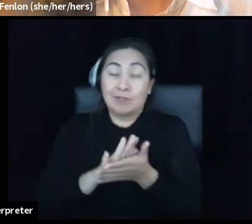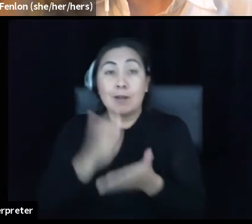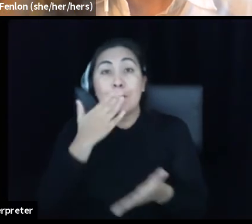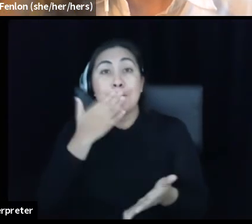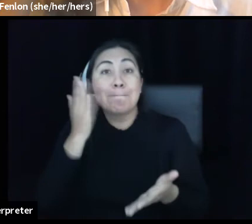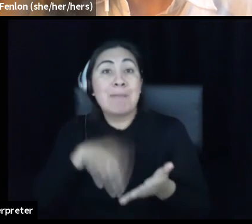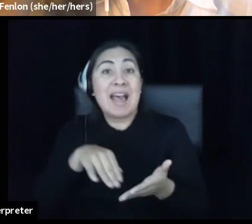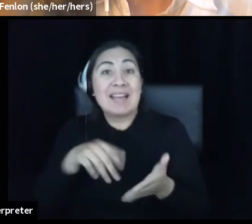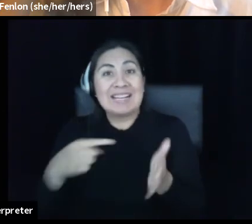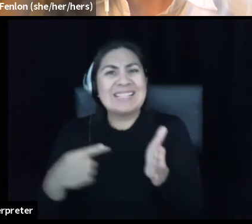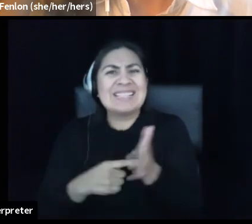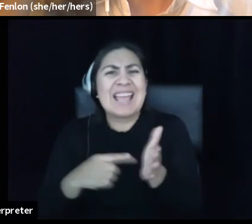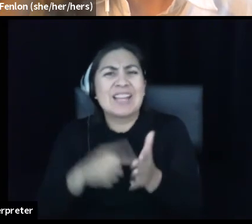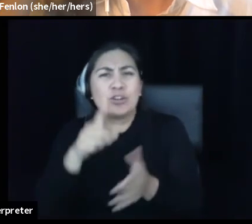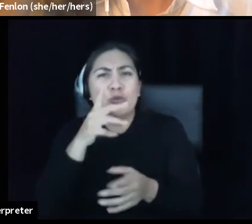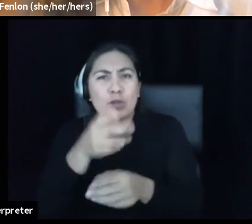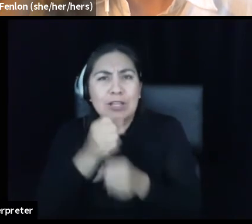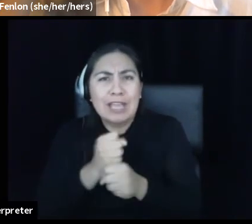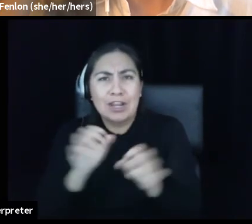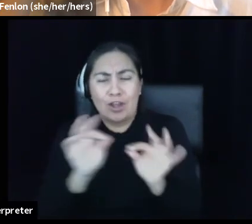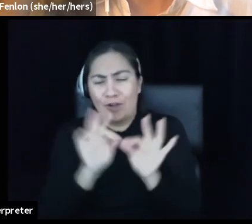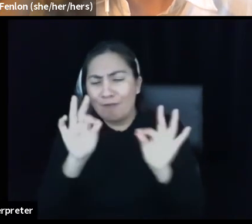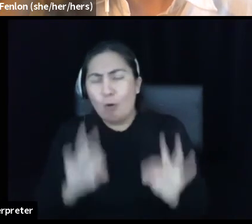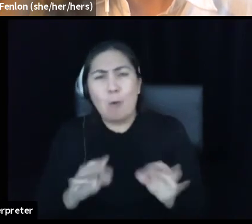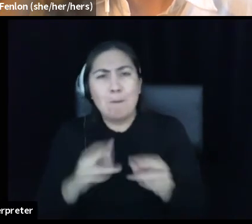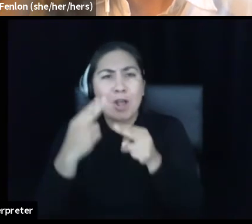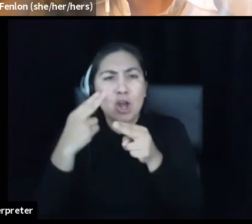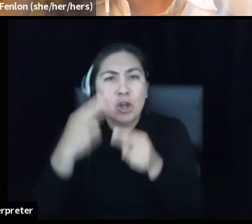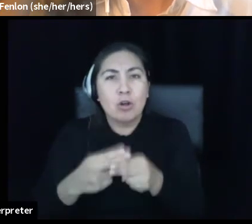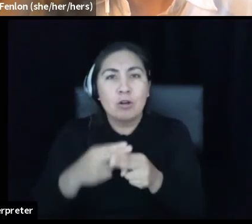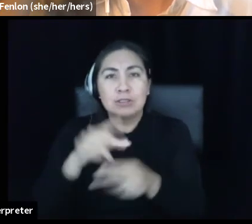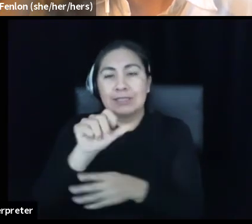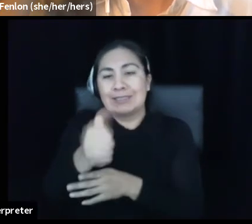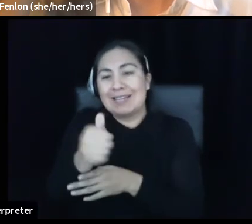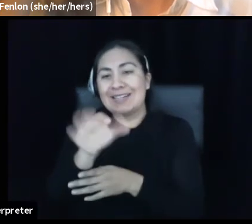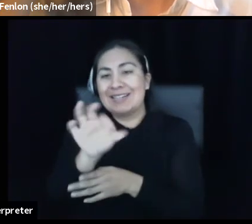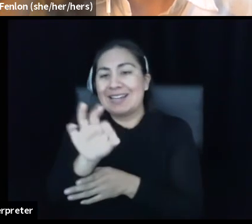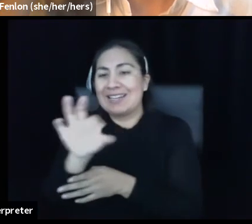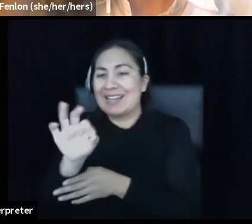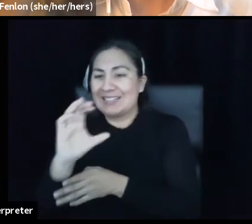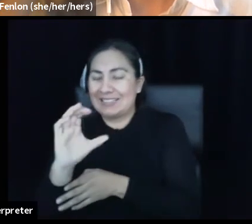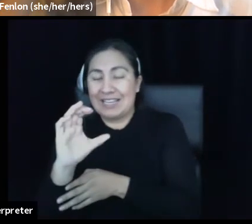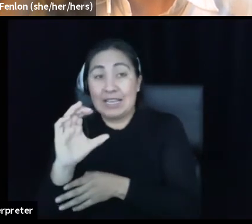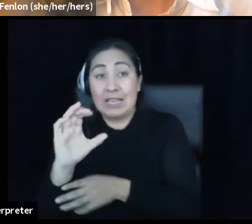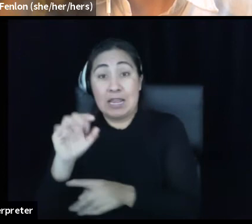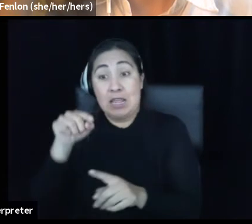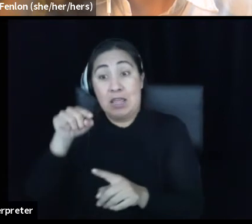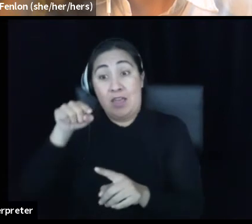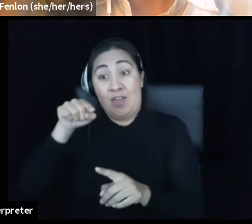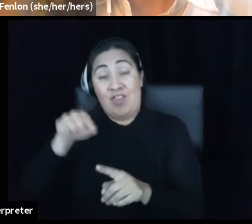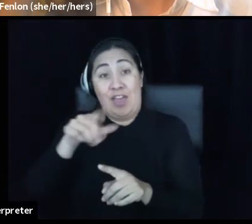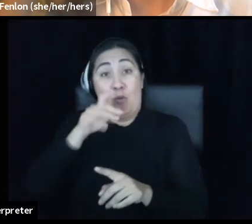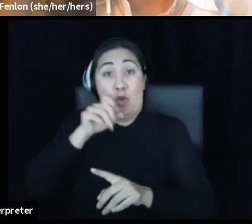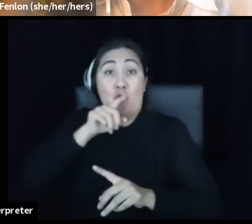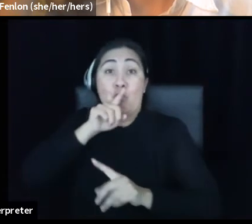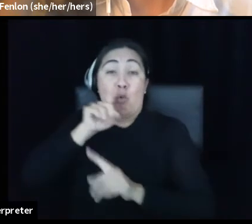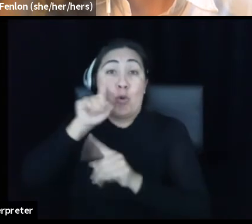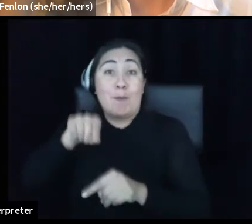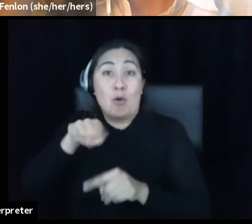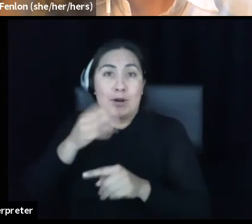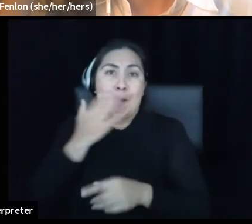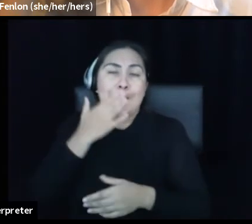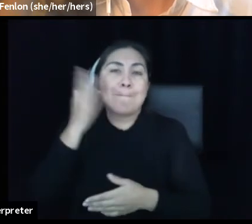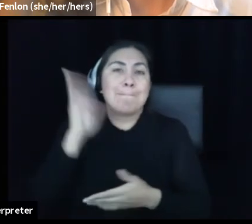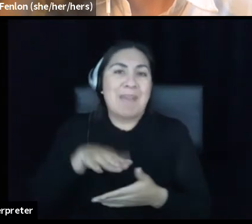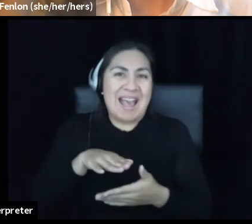form called a 1099-C that basically reports that bad debt write-off to